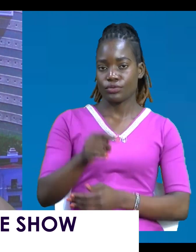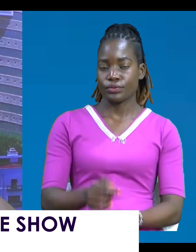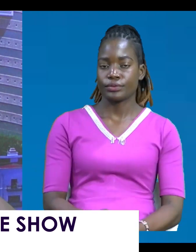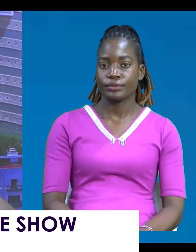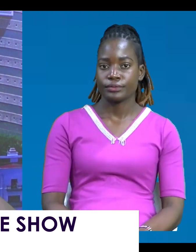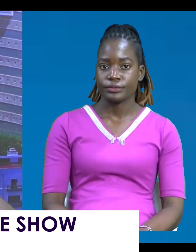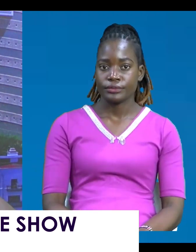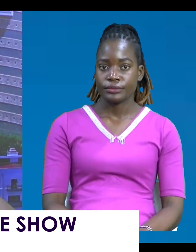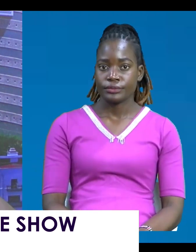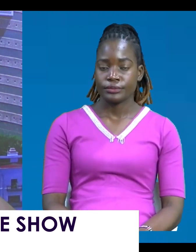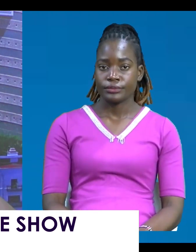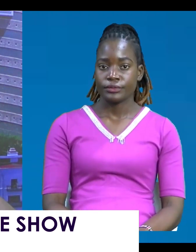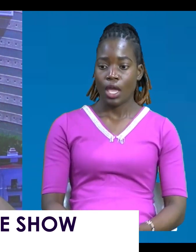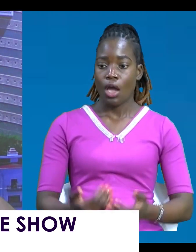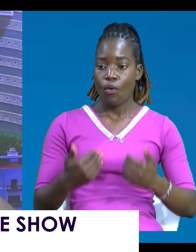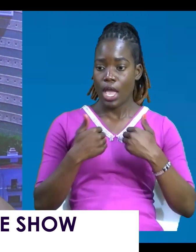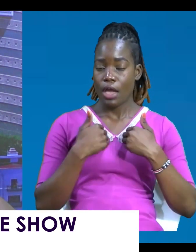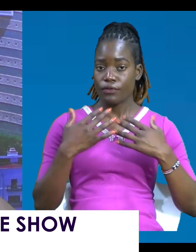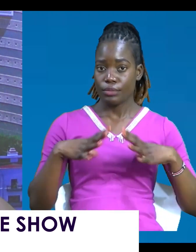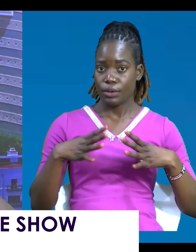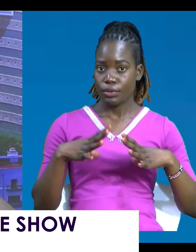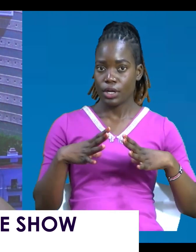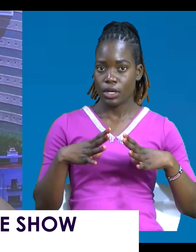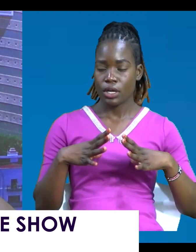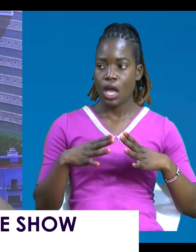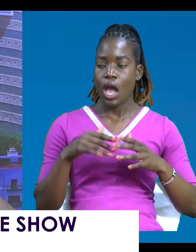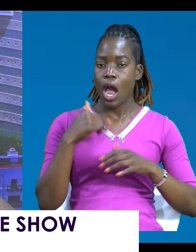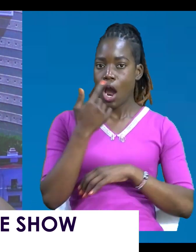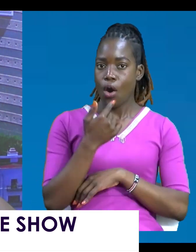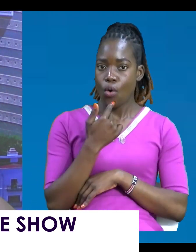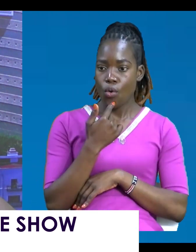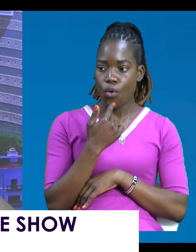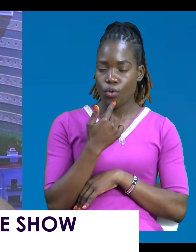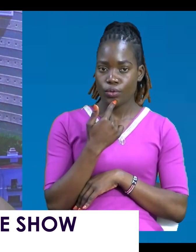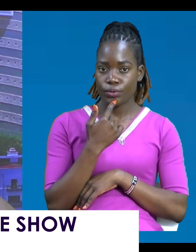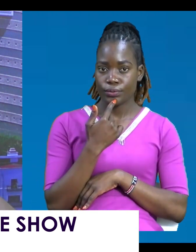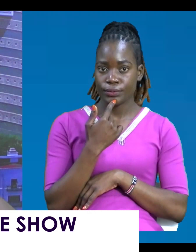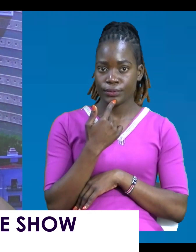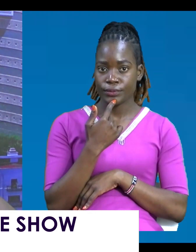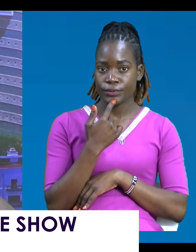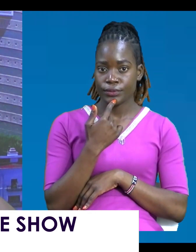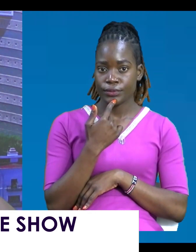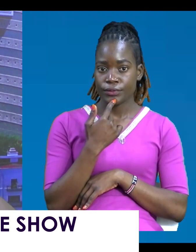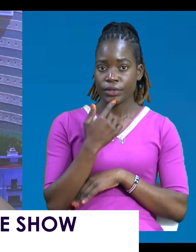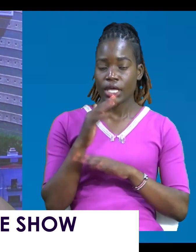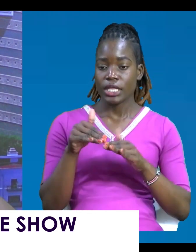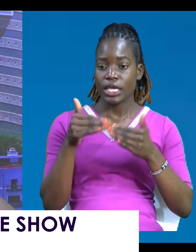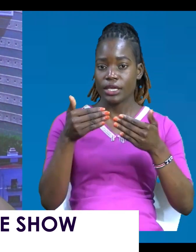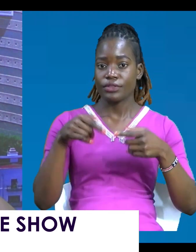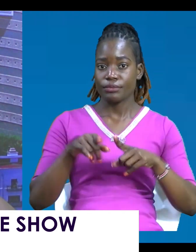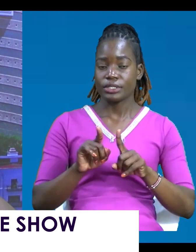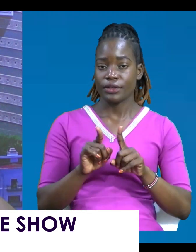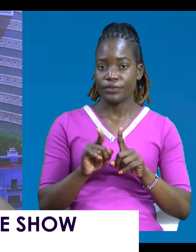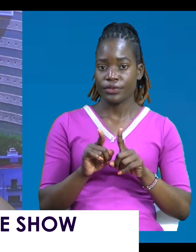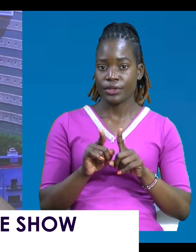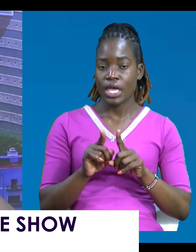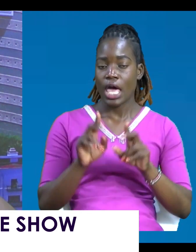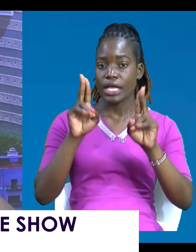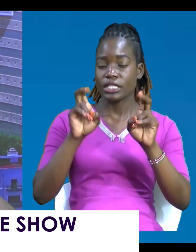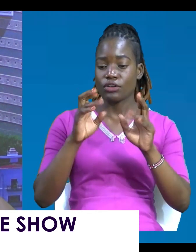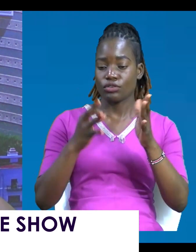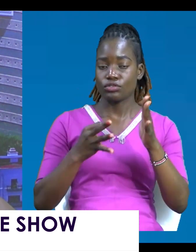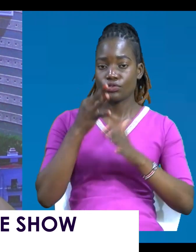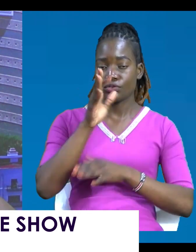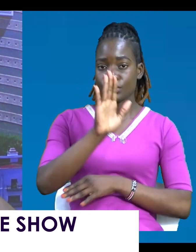There are people that are entitled they give themselves entitled to your